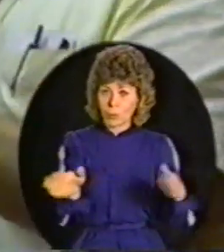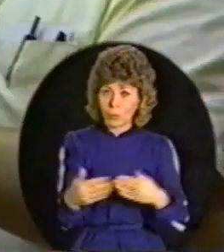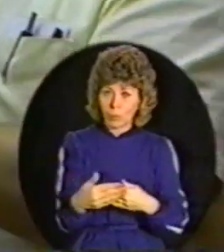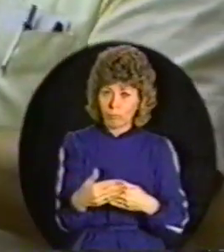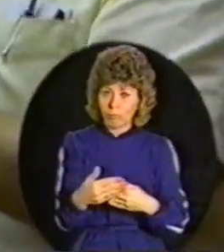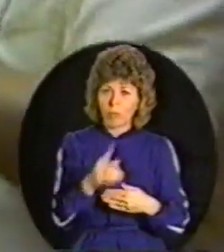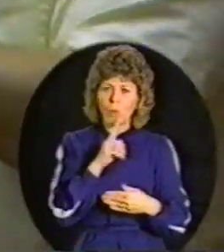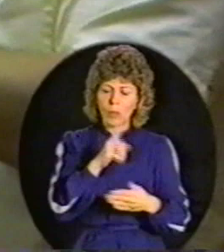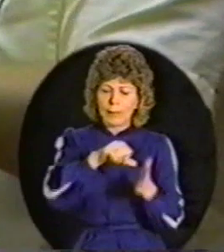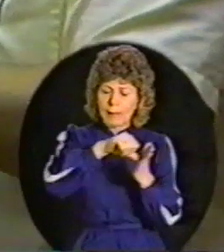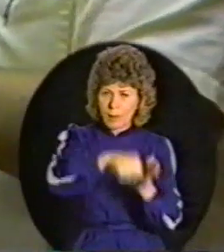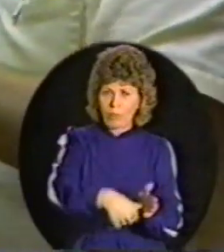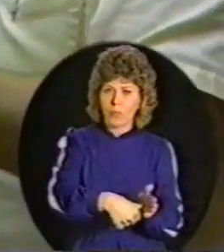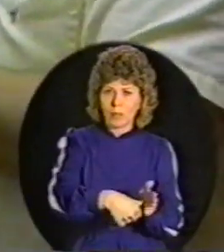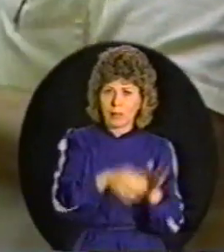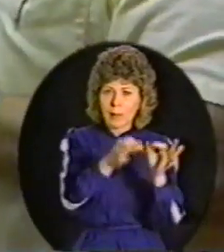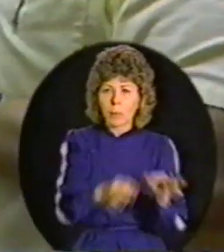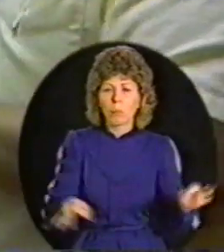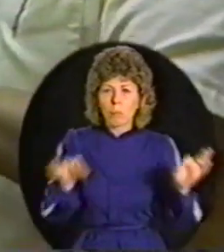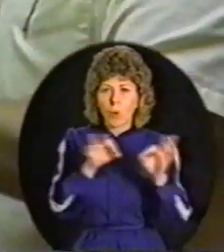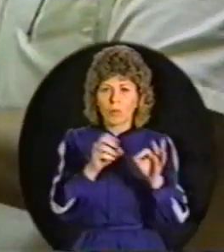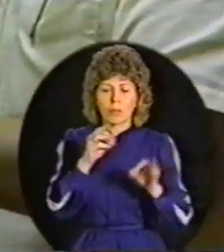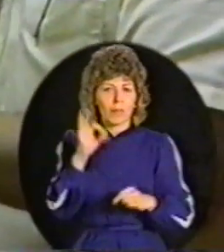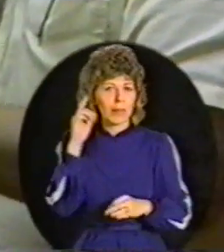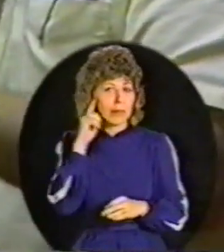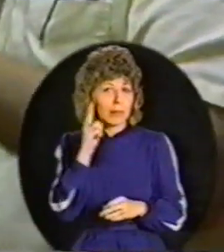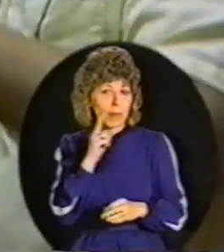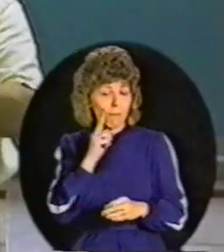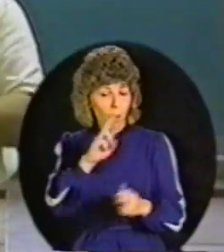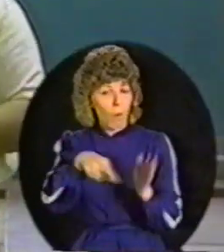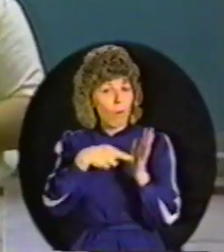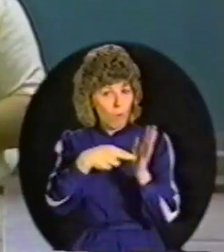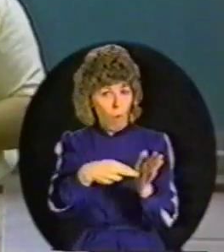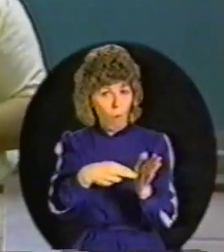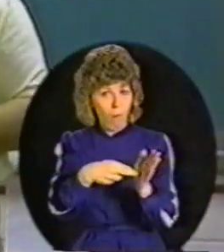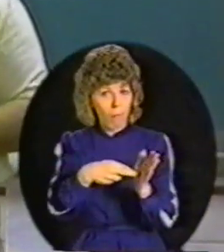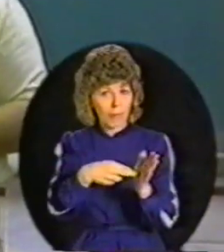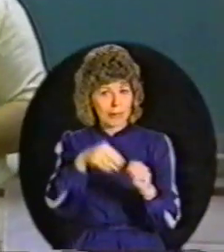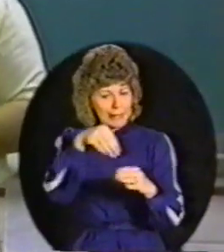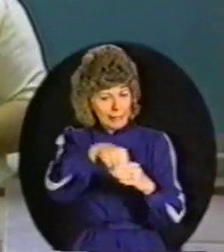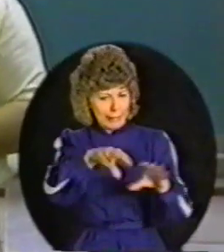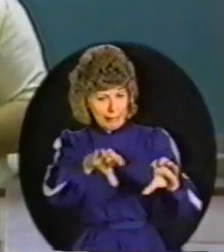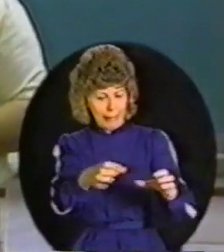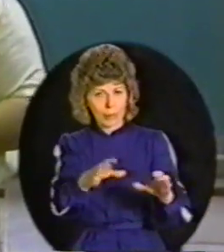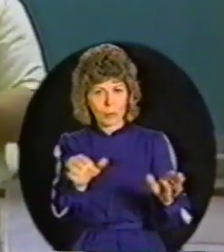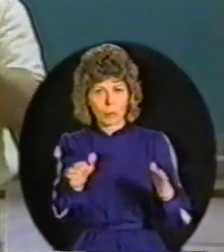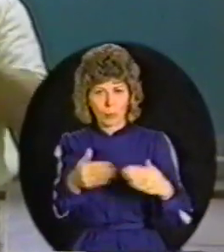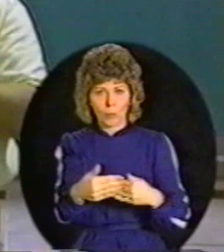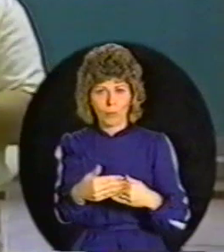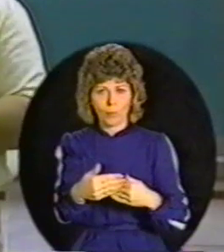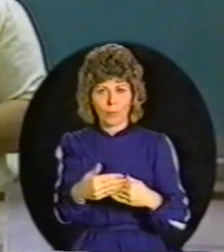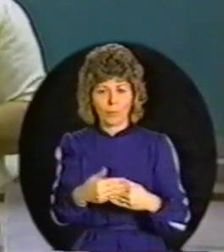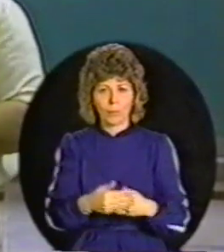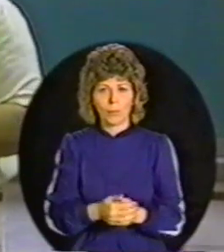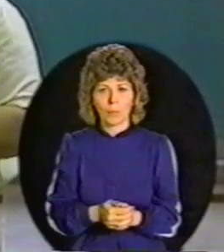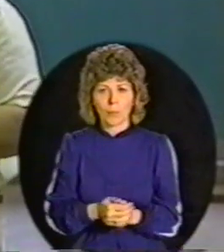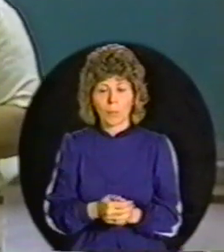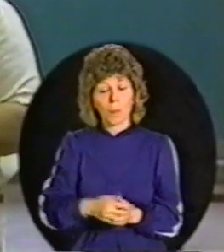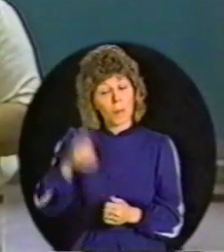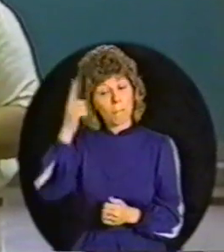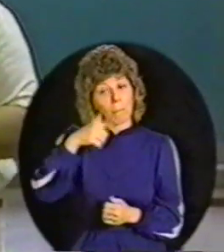children in the classroom, really emphasize the importance of deaf role models in the